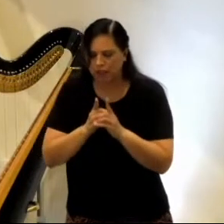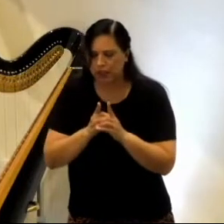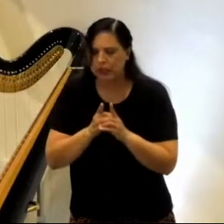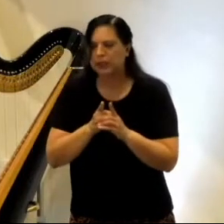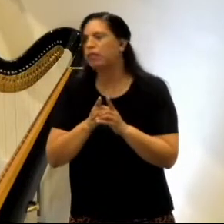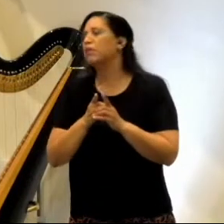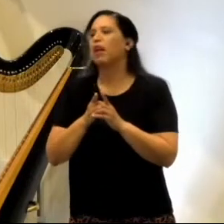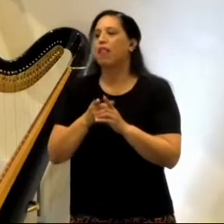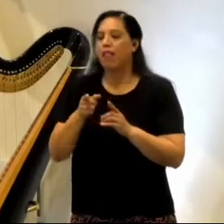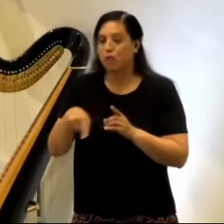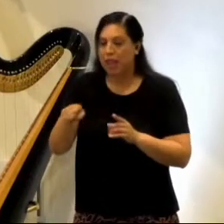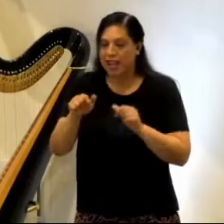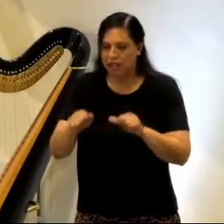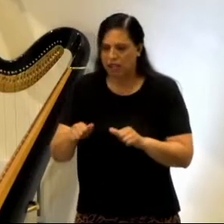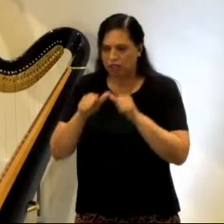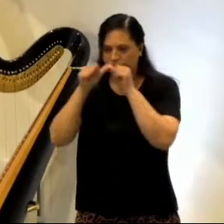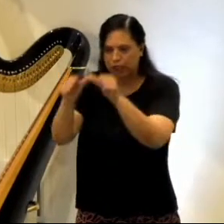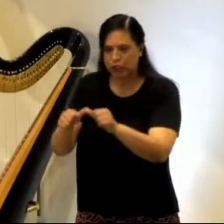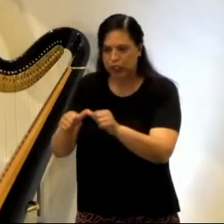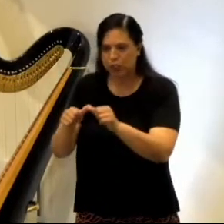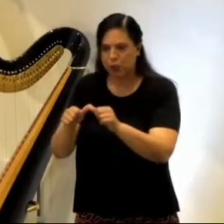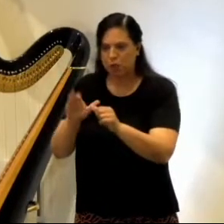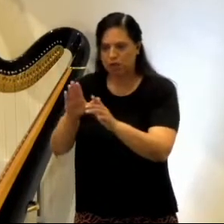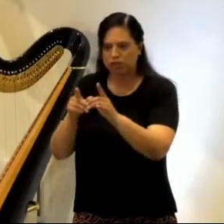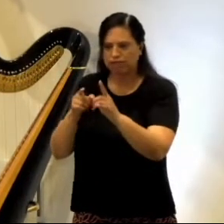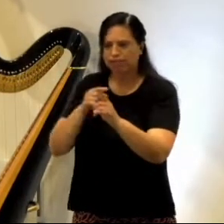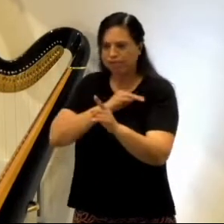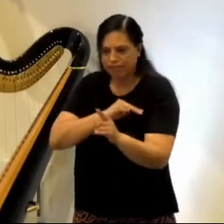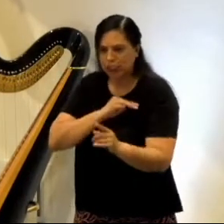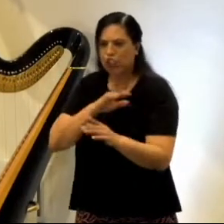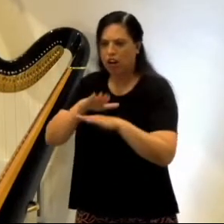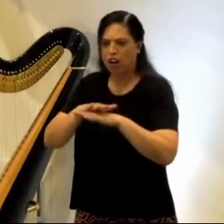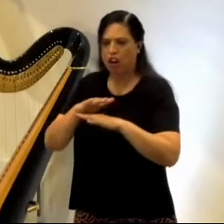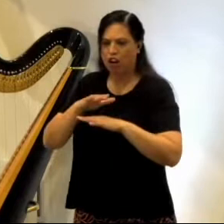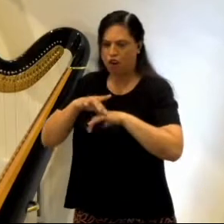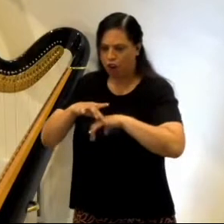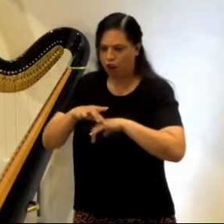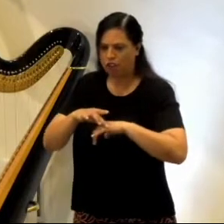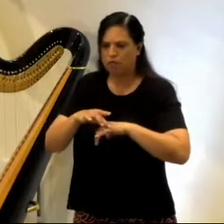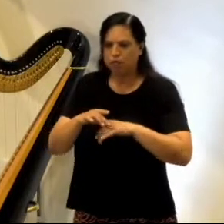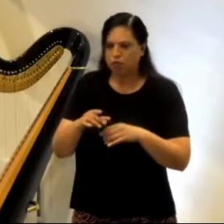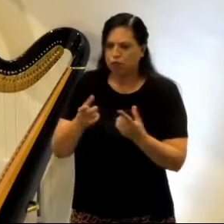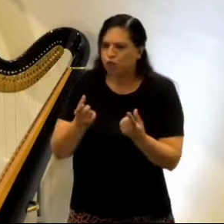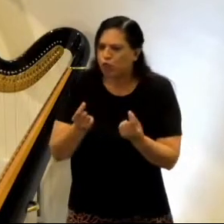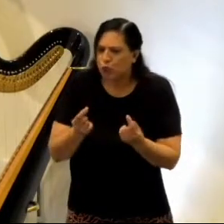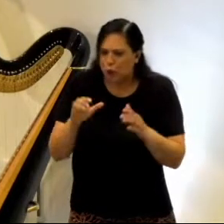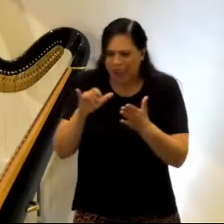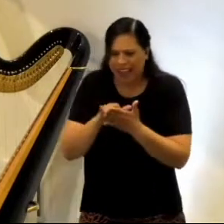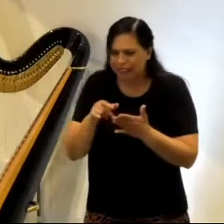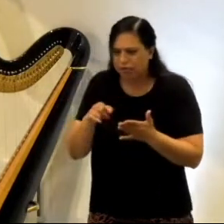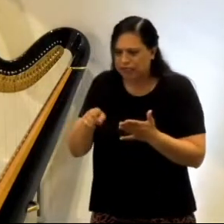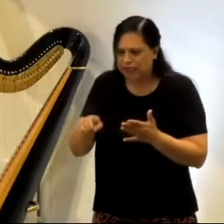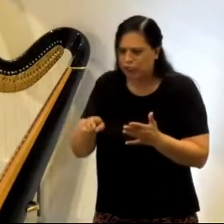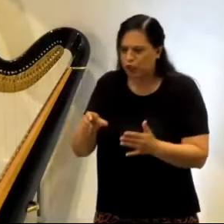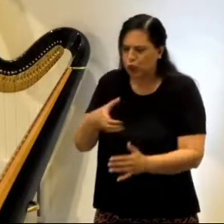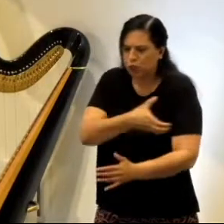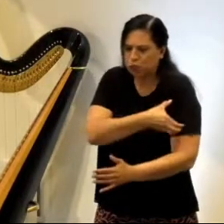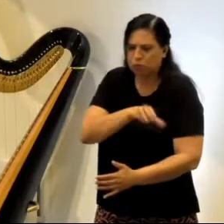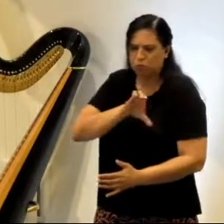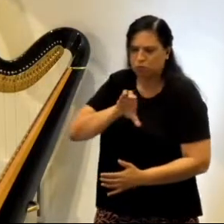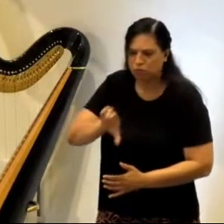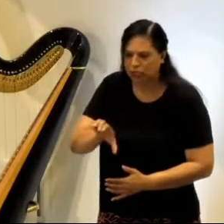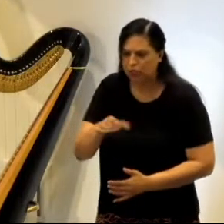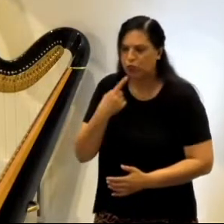that they could carry out their mission on earth. And in order to do that, he needed to empower them. So he told them that they needed to